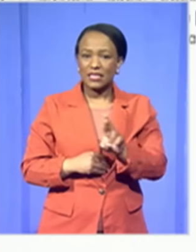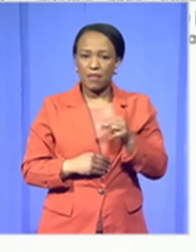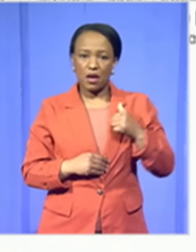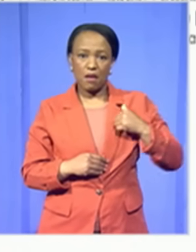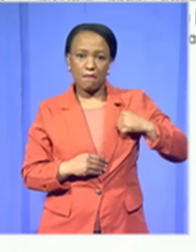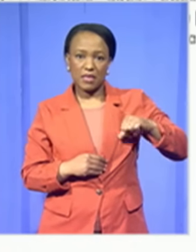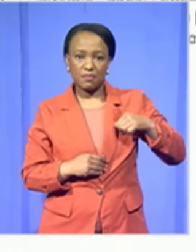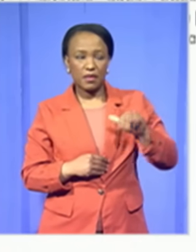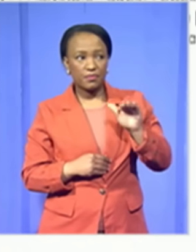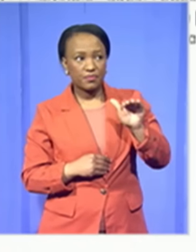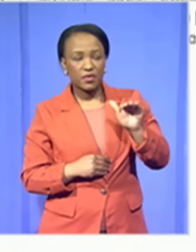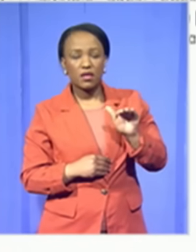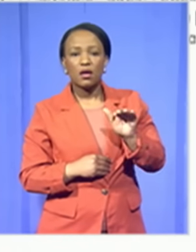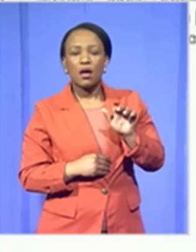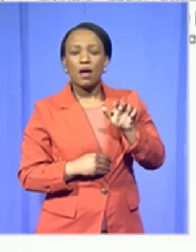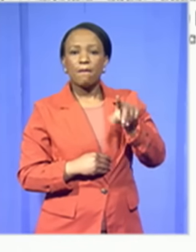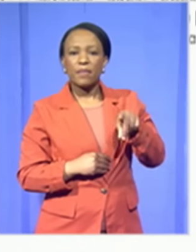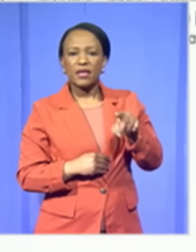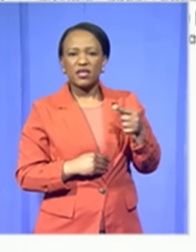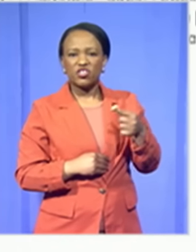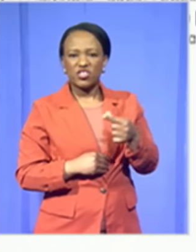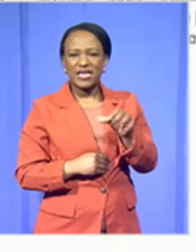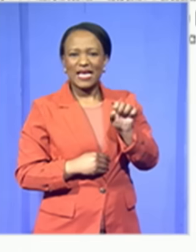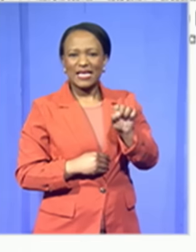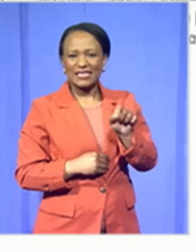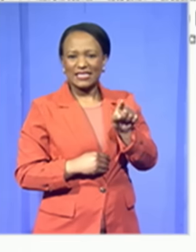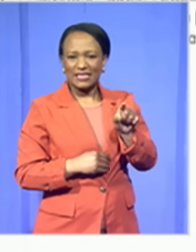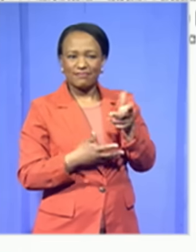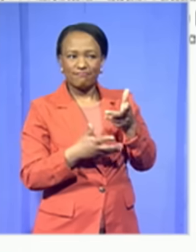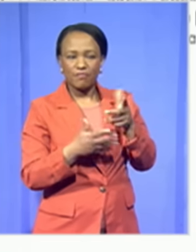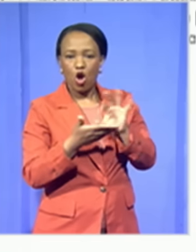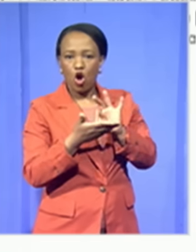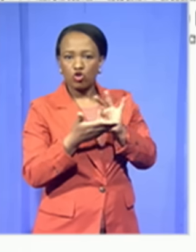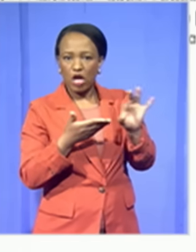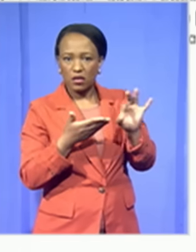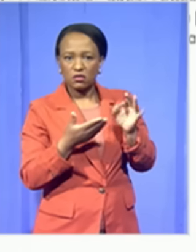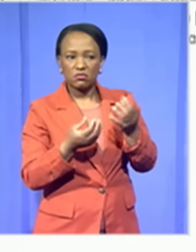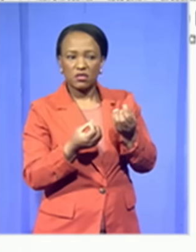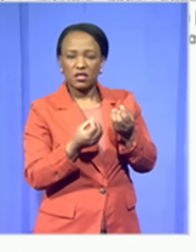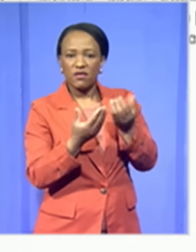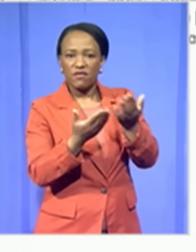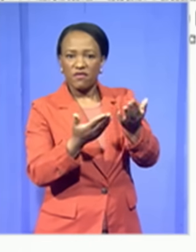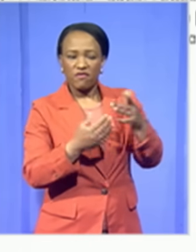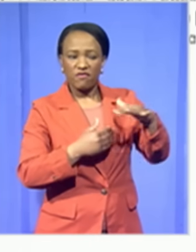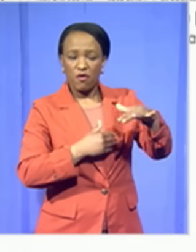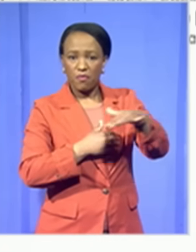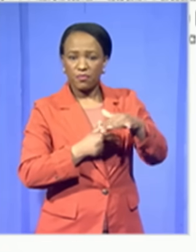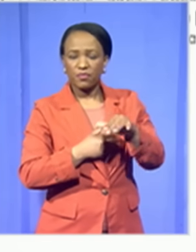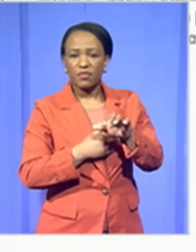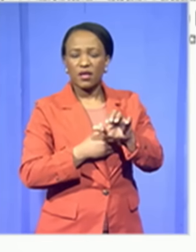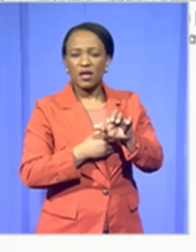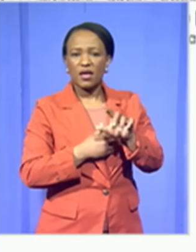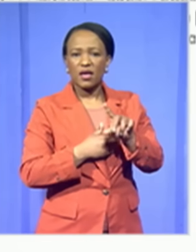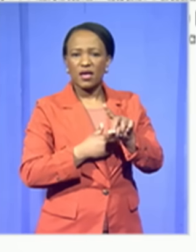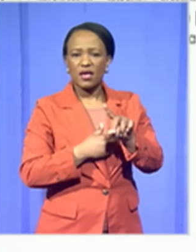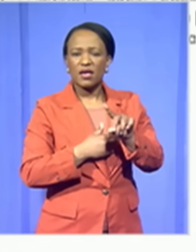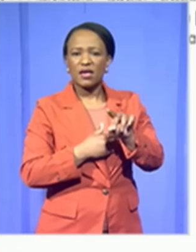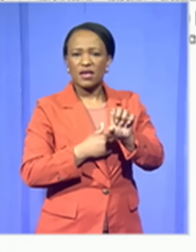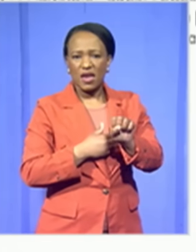setlamo sa PGS Heritage Ngogola bao ba neng ba neetswe kontraka ke moepo wa Ilan Skral go thusa go fudusa mabitla